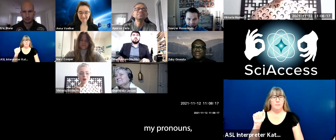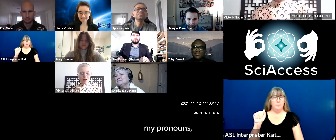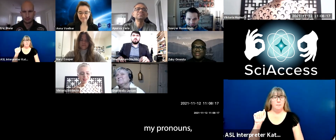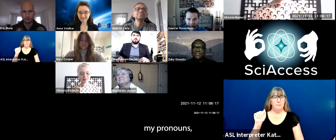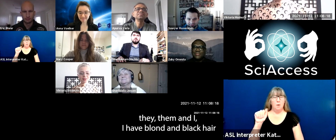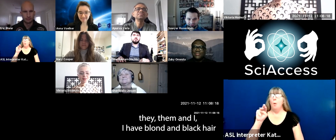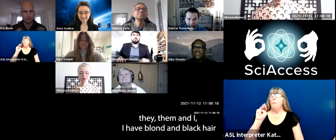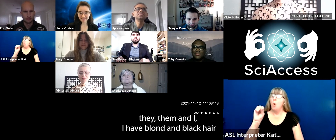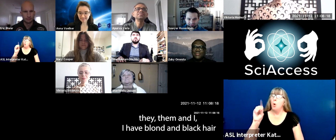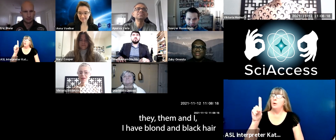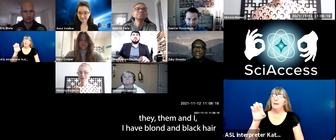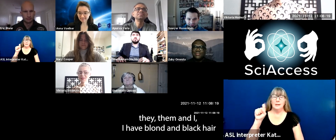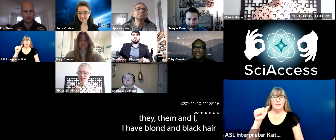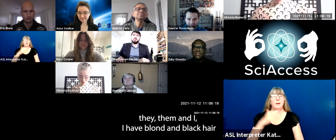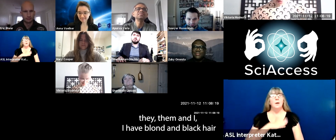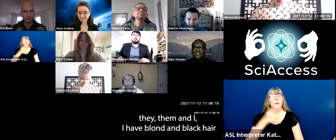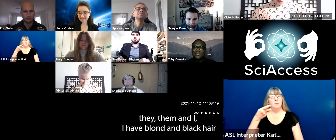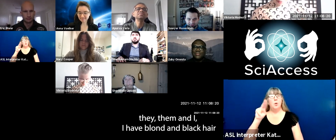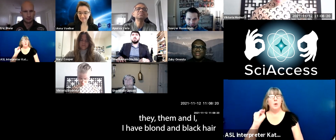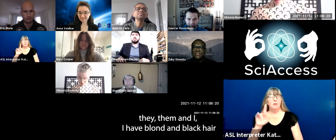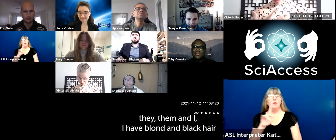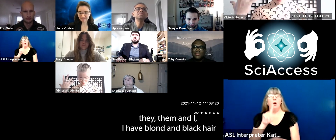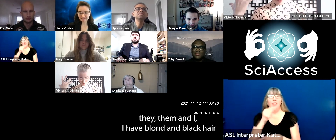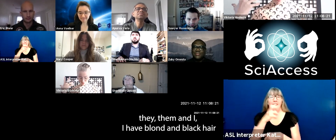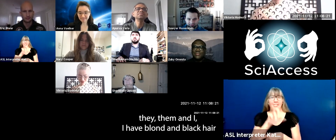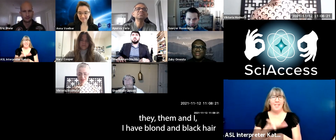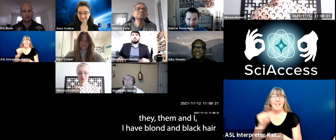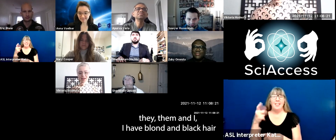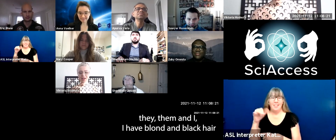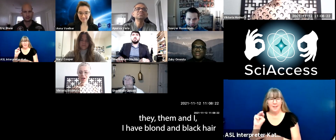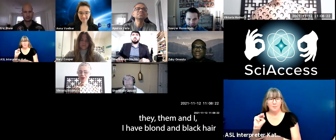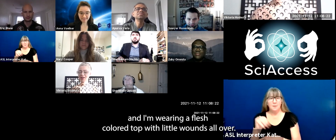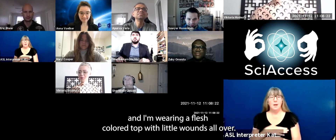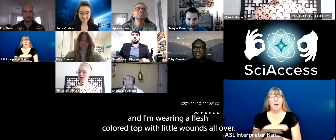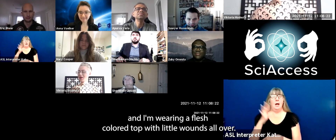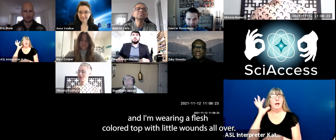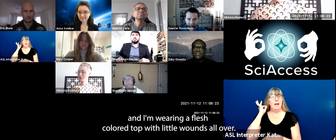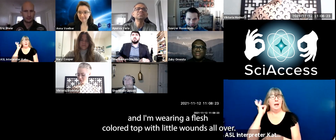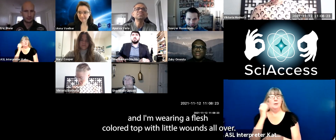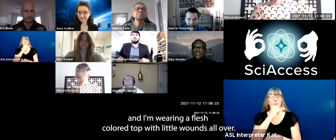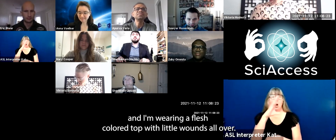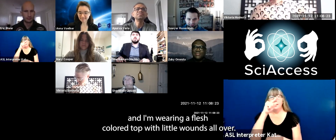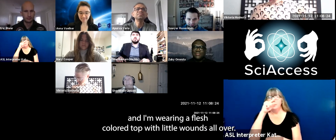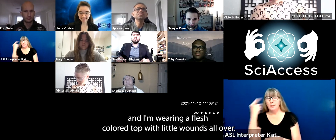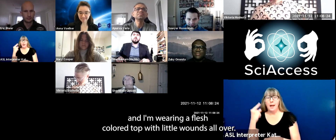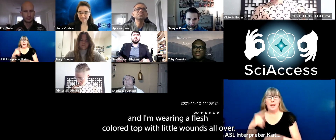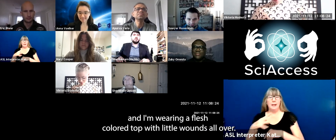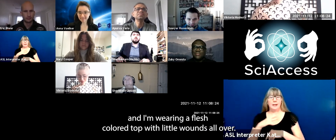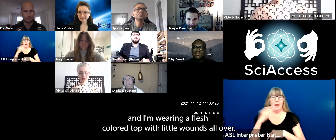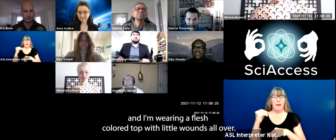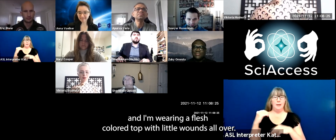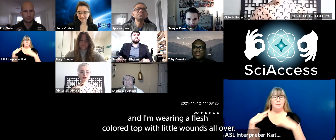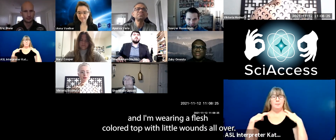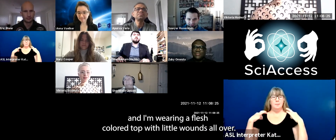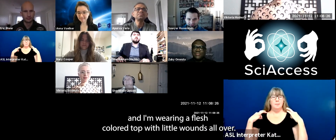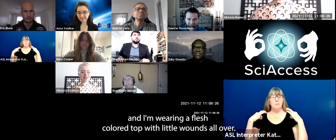my pronouns are they, them, and I have blonde and black hair, and I'm wearing a flesh-colored top